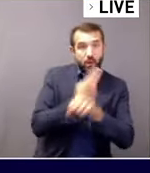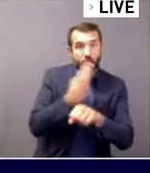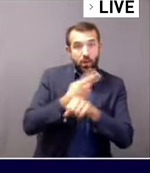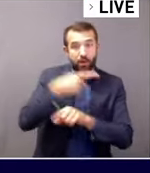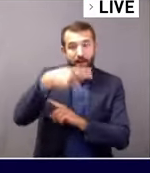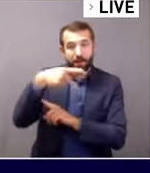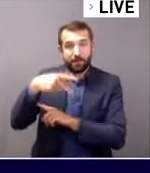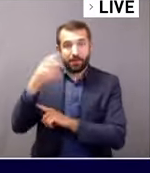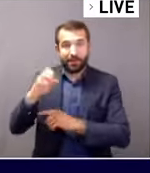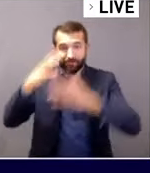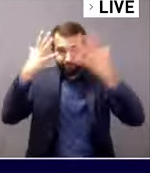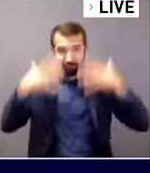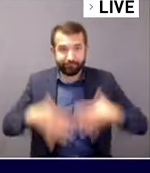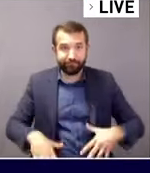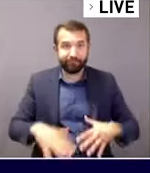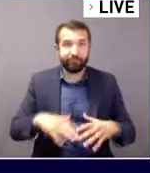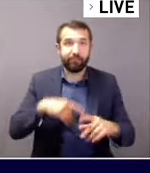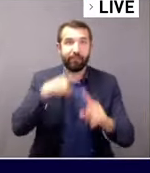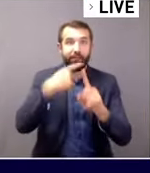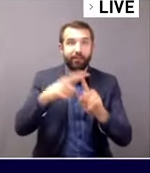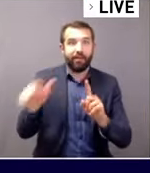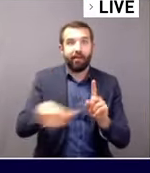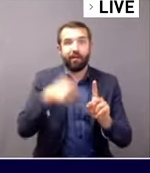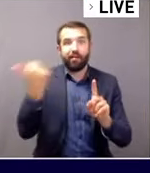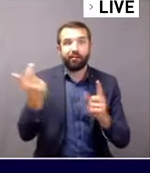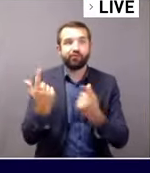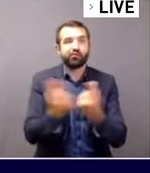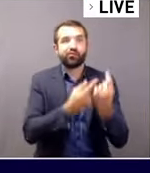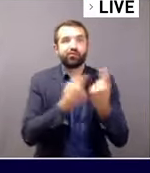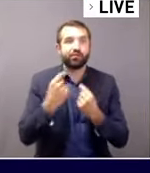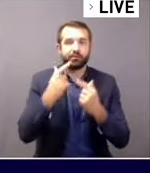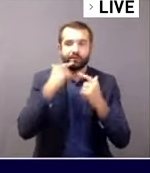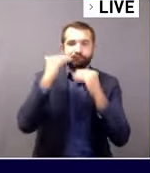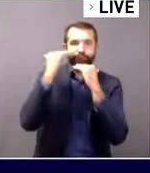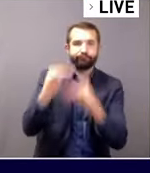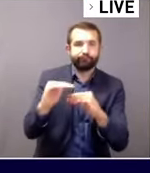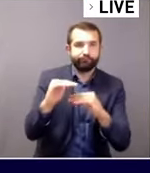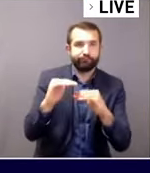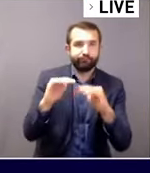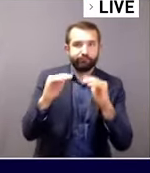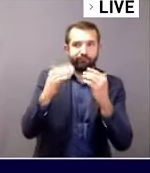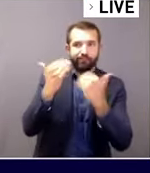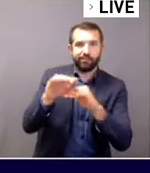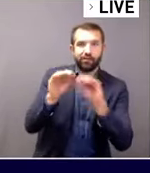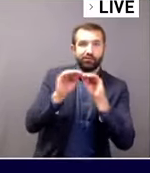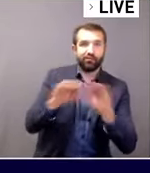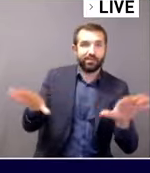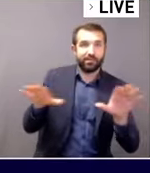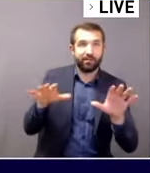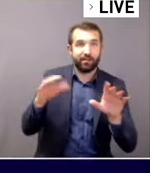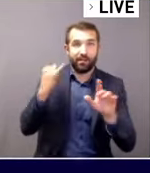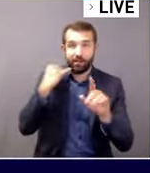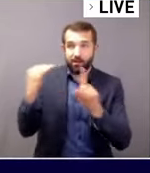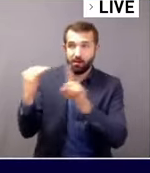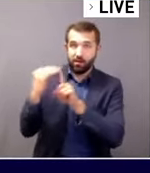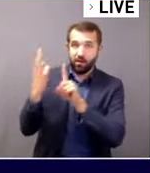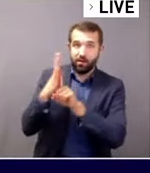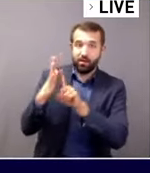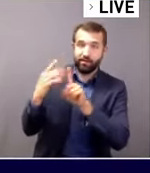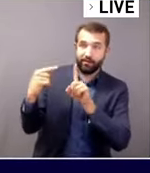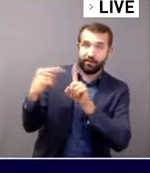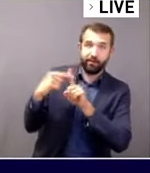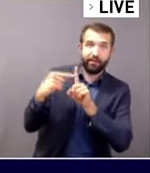the likelihood that they may expose others. This is if they've been exposed, not if they're a confirmed case, but if they've